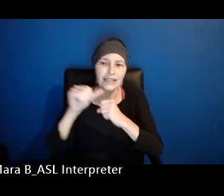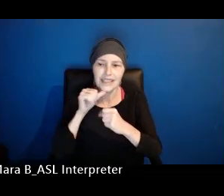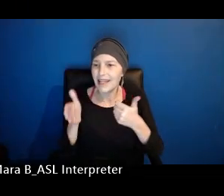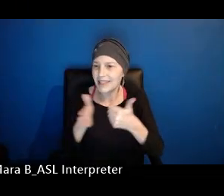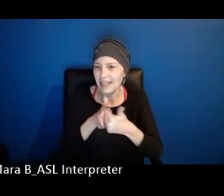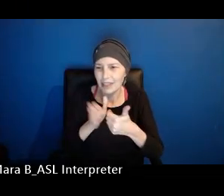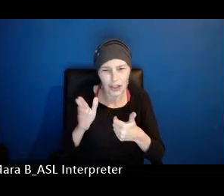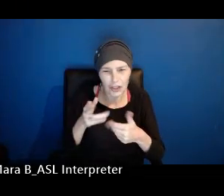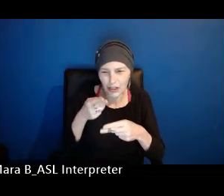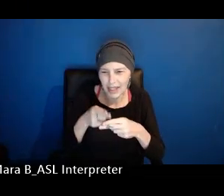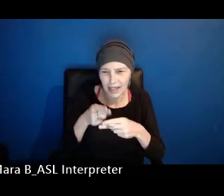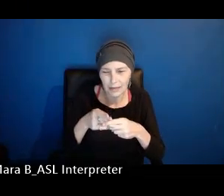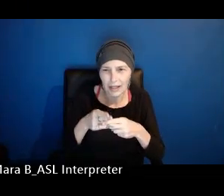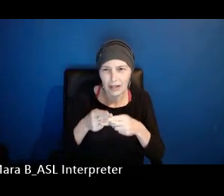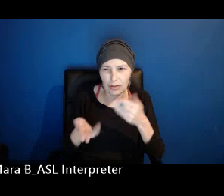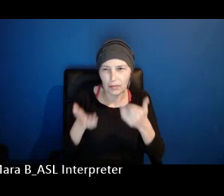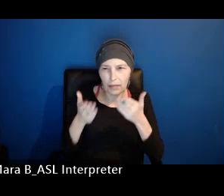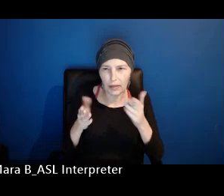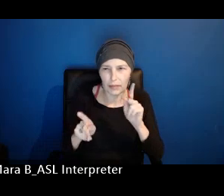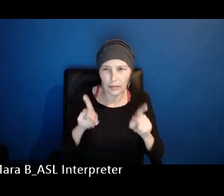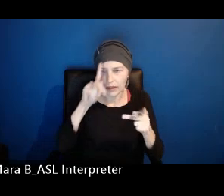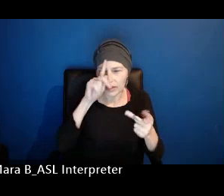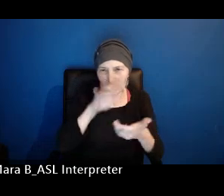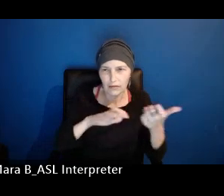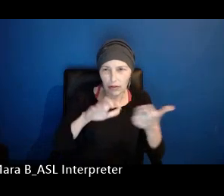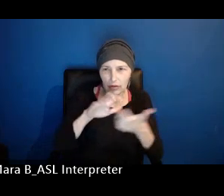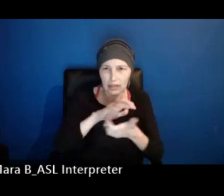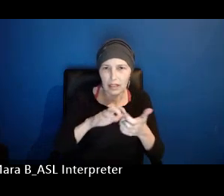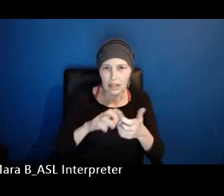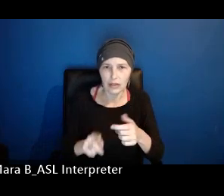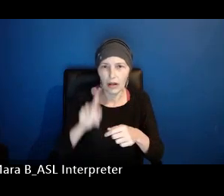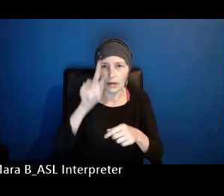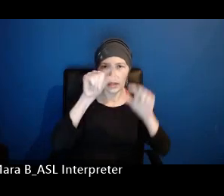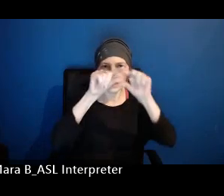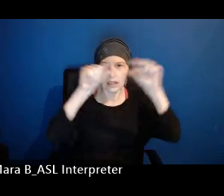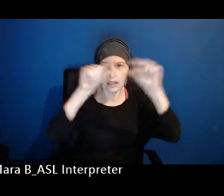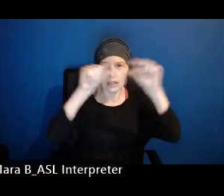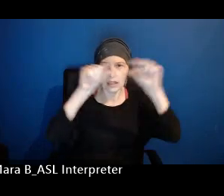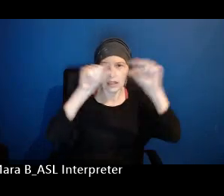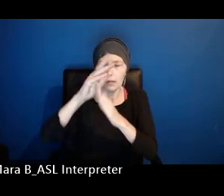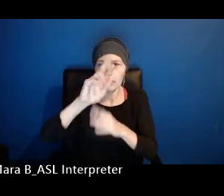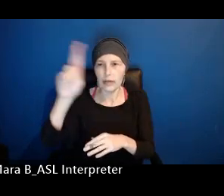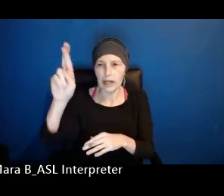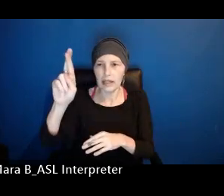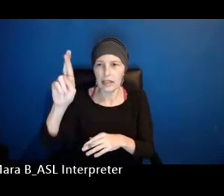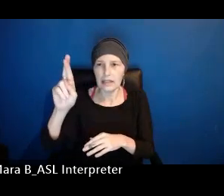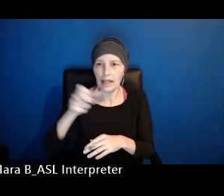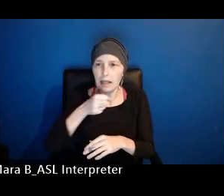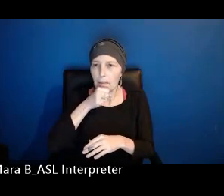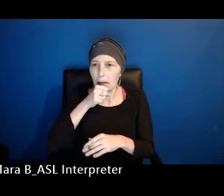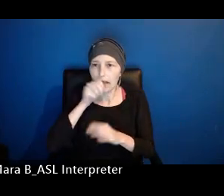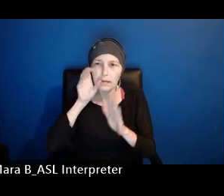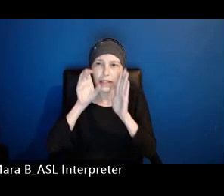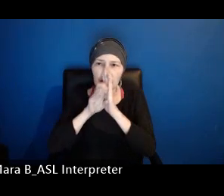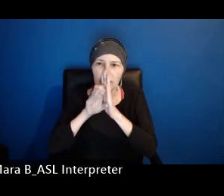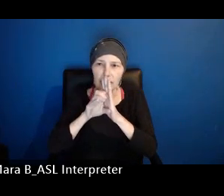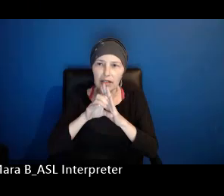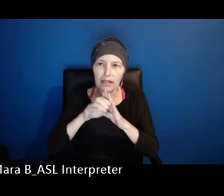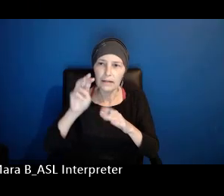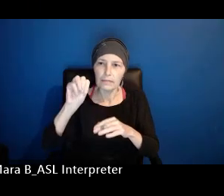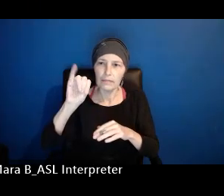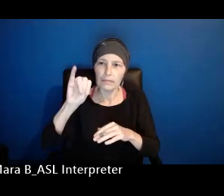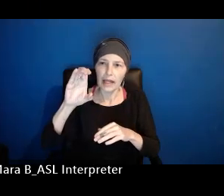unmute function is the picture of a mic on the top right of Teams, and it's not next to your name, okay? So